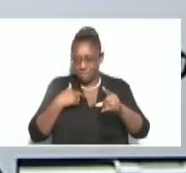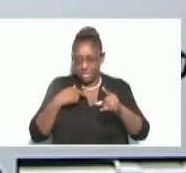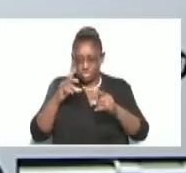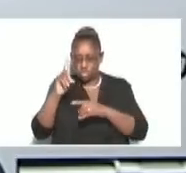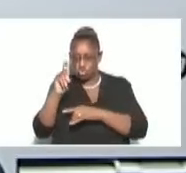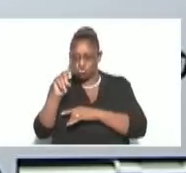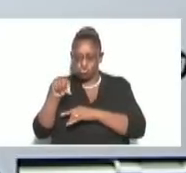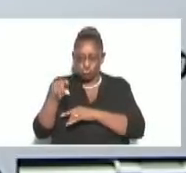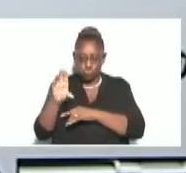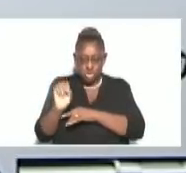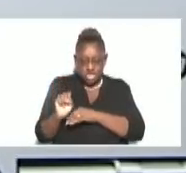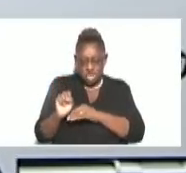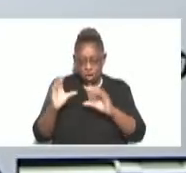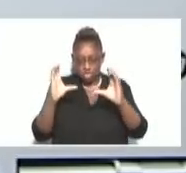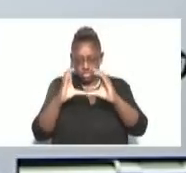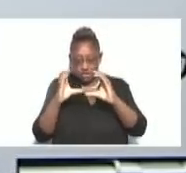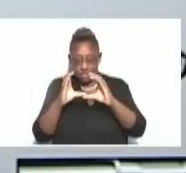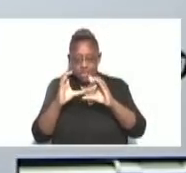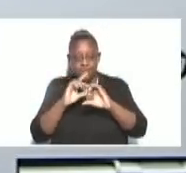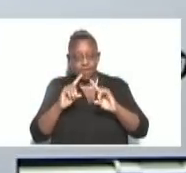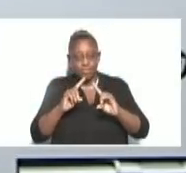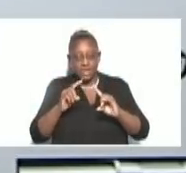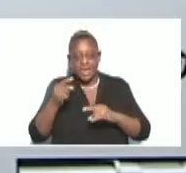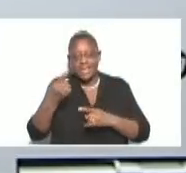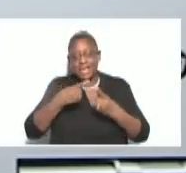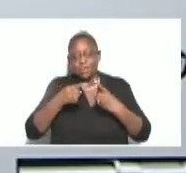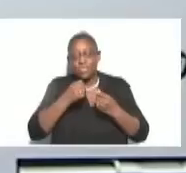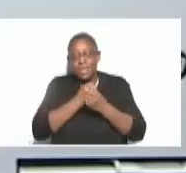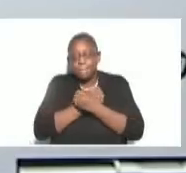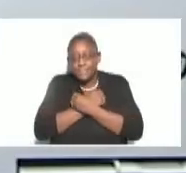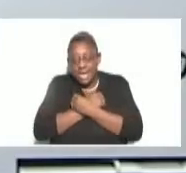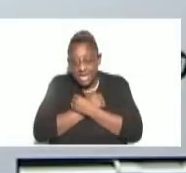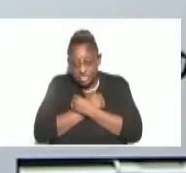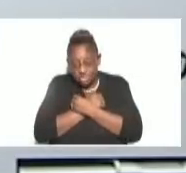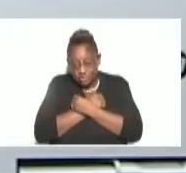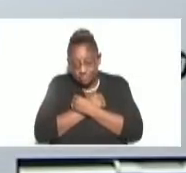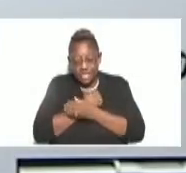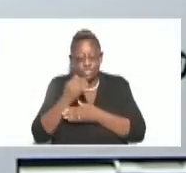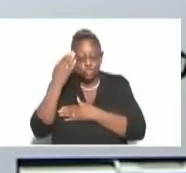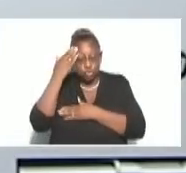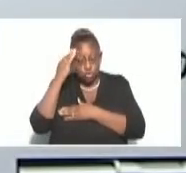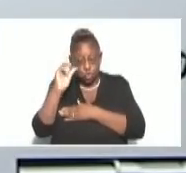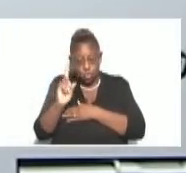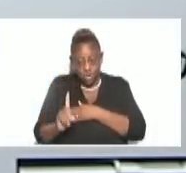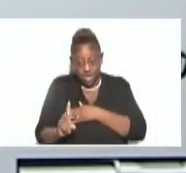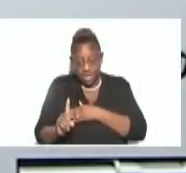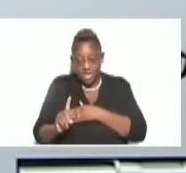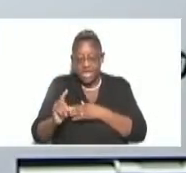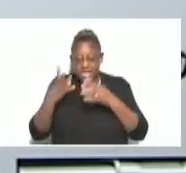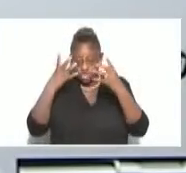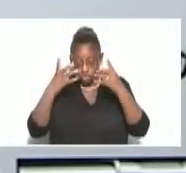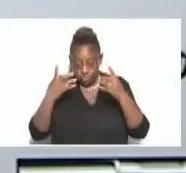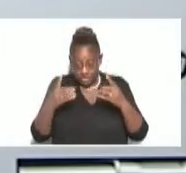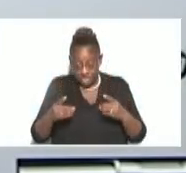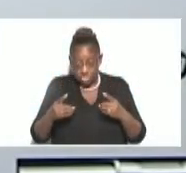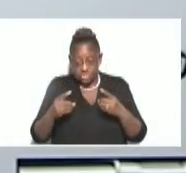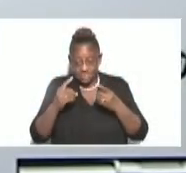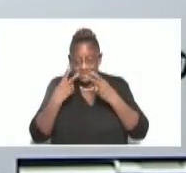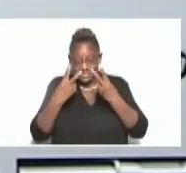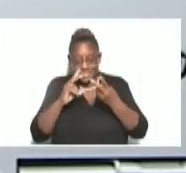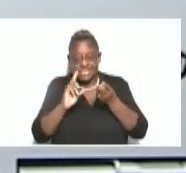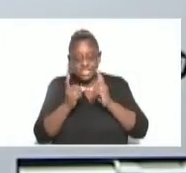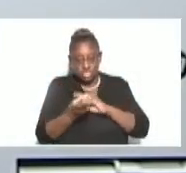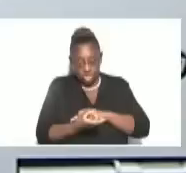fancy certification. I come with a passion and the wherewithal and the know-withal and the determination to see a